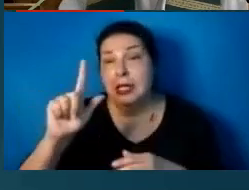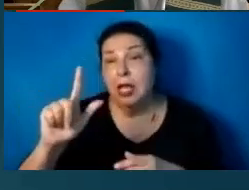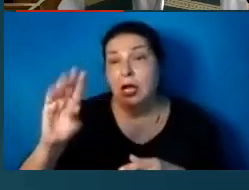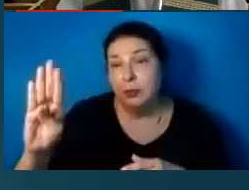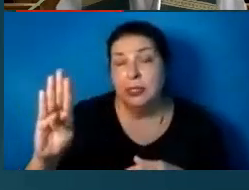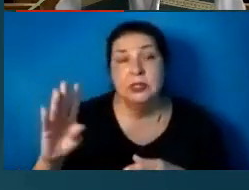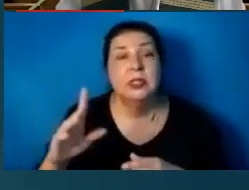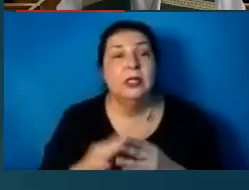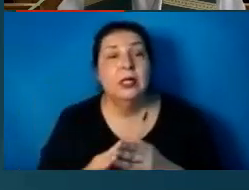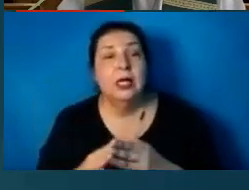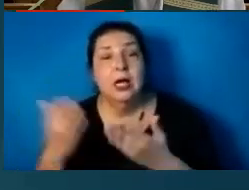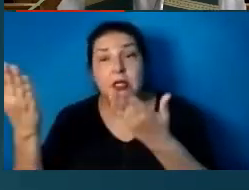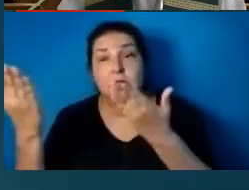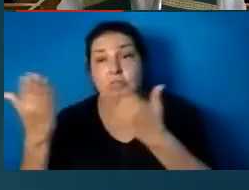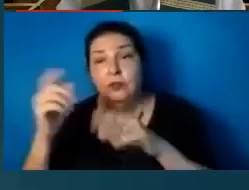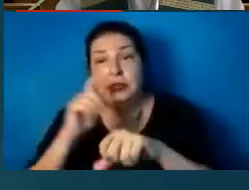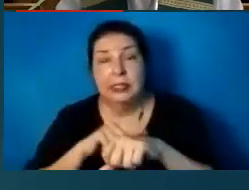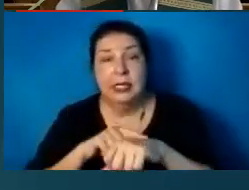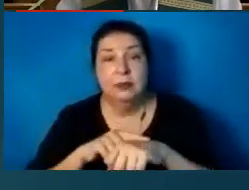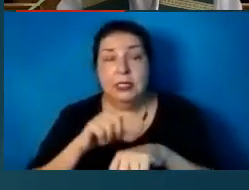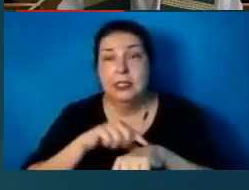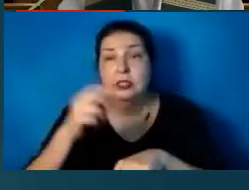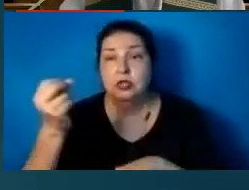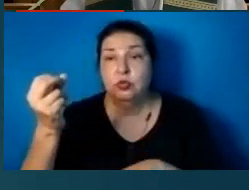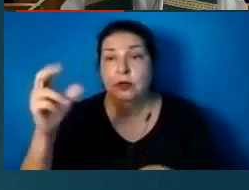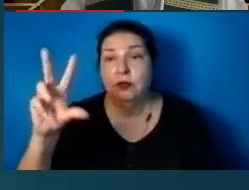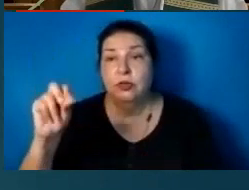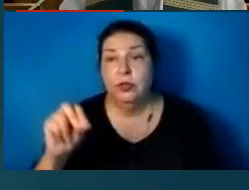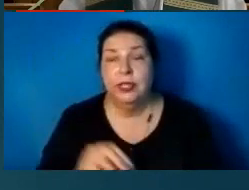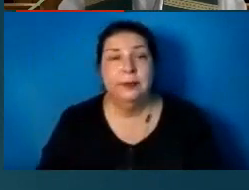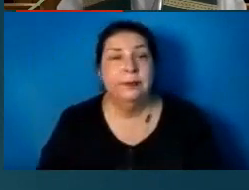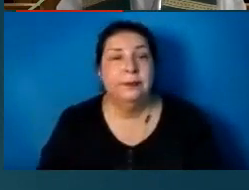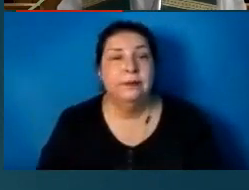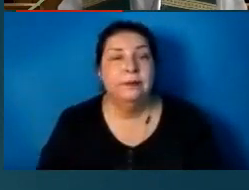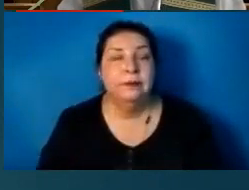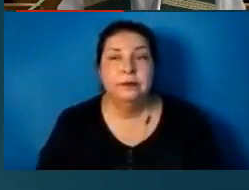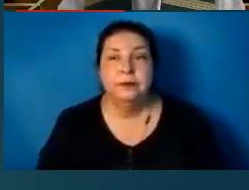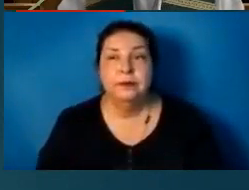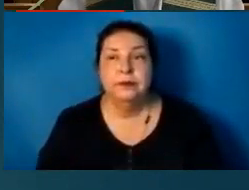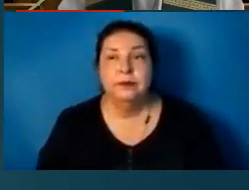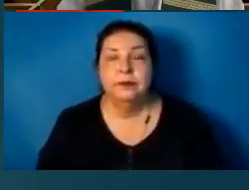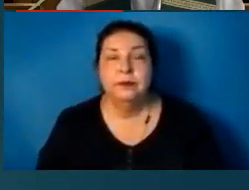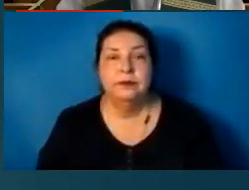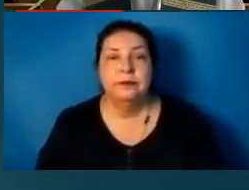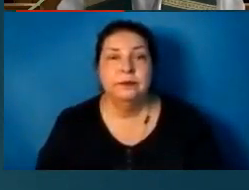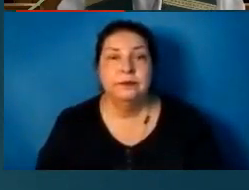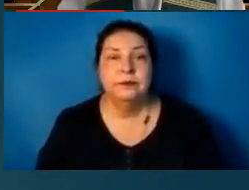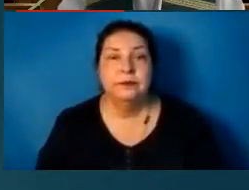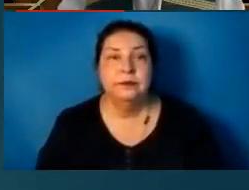St. John's, our service time is 12:30 p.m. I hope to see you in one of these services in the very near